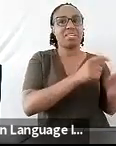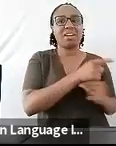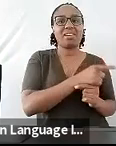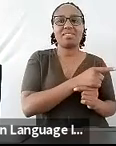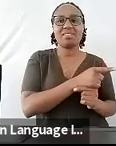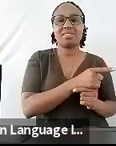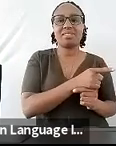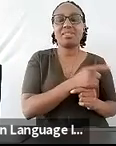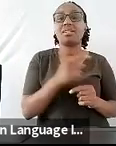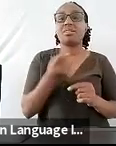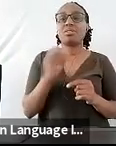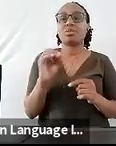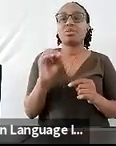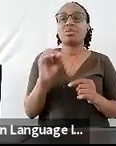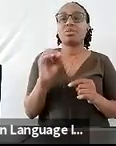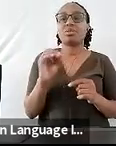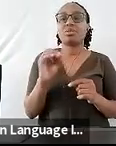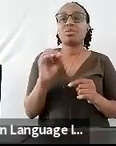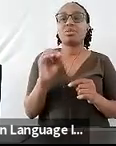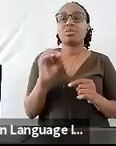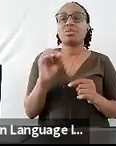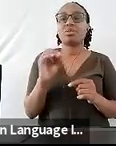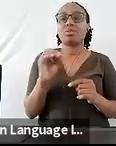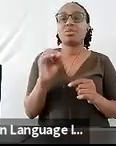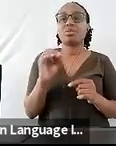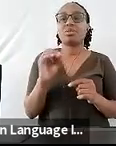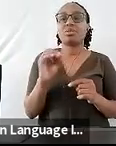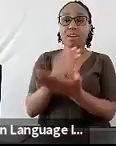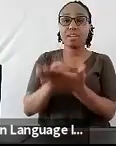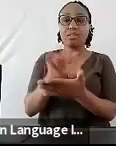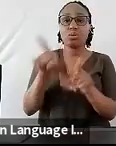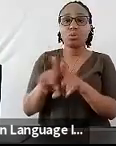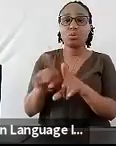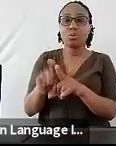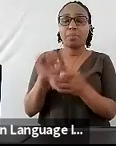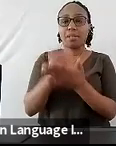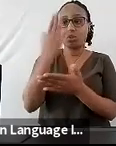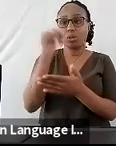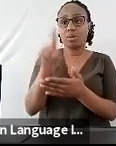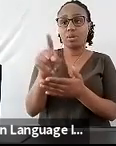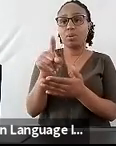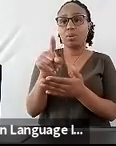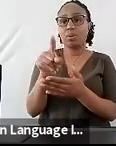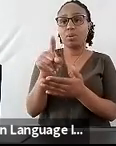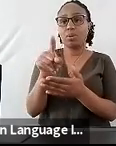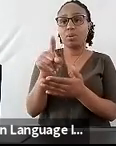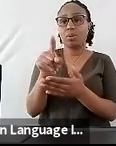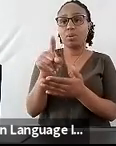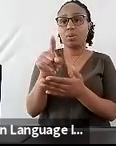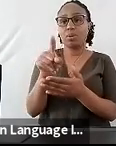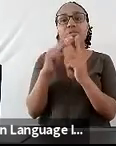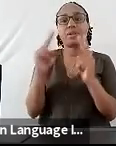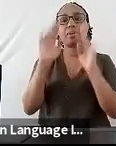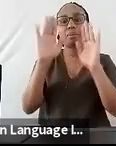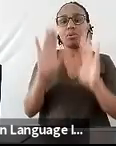just the fact that how you also see, and I think that's why a book like this is so important, hearing the perspective of a Black African woman, because also how you see these countries,